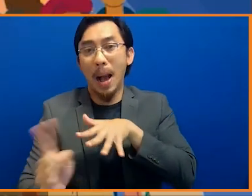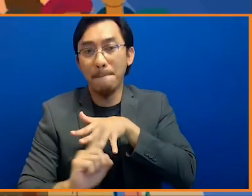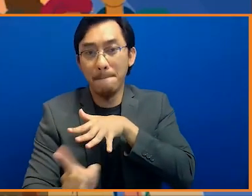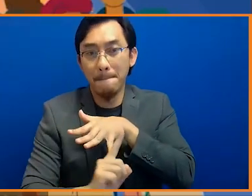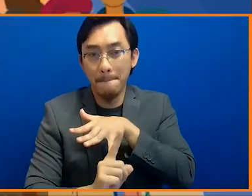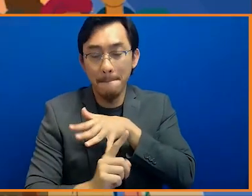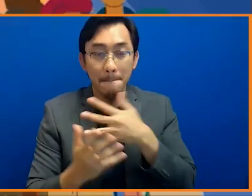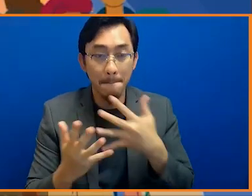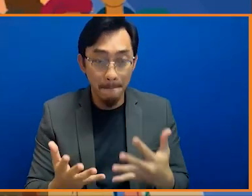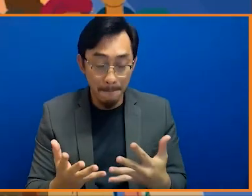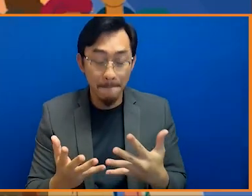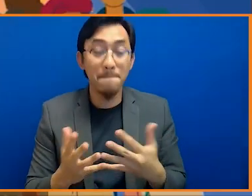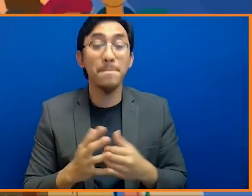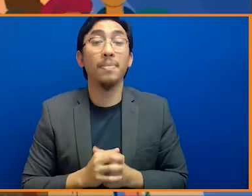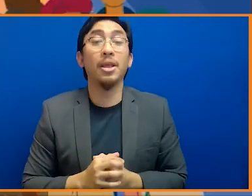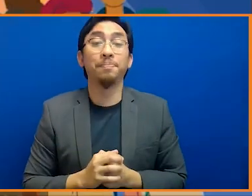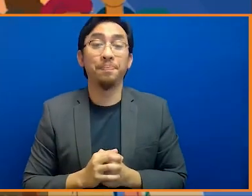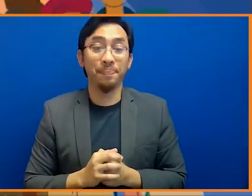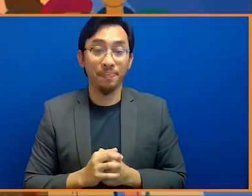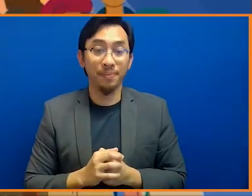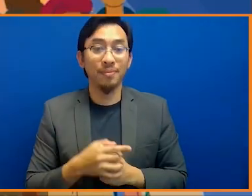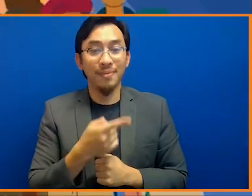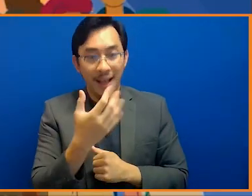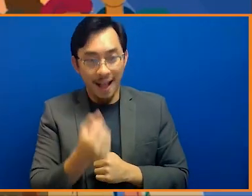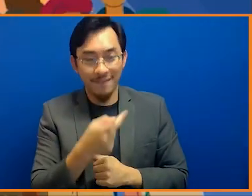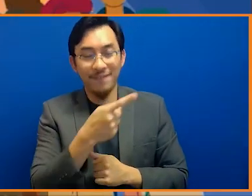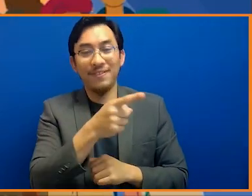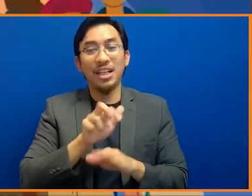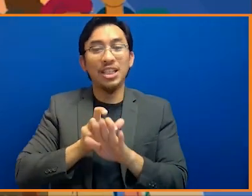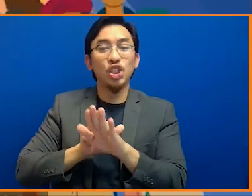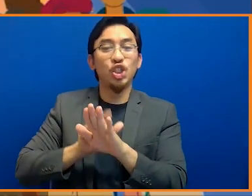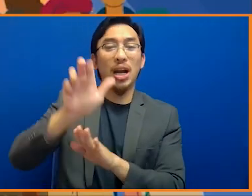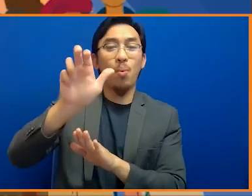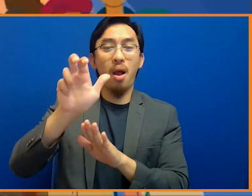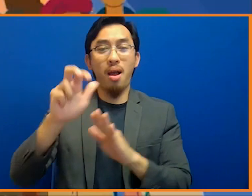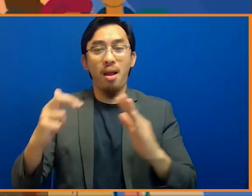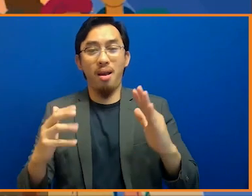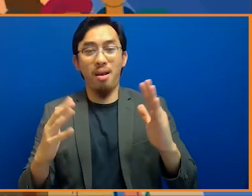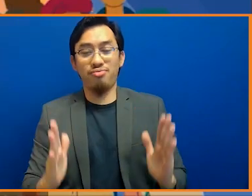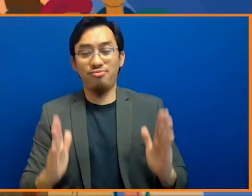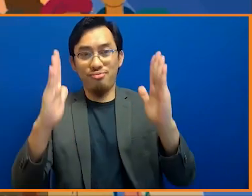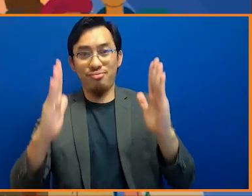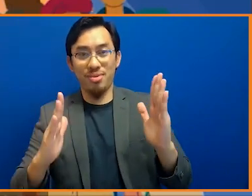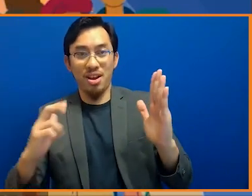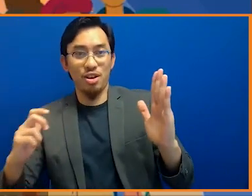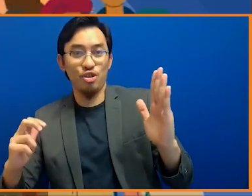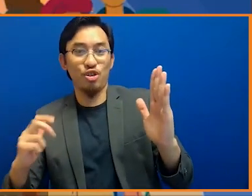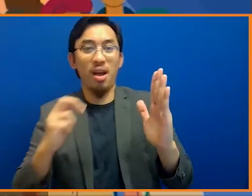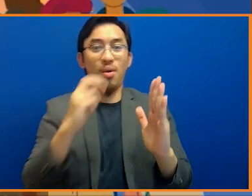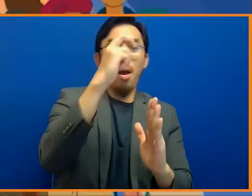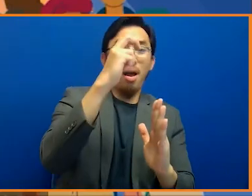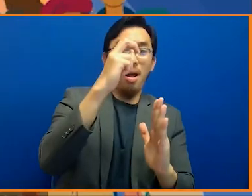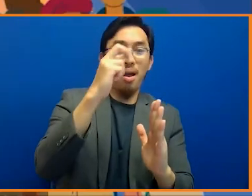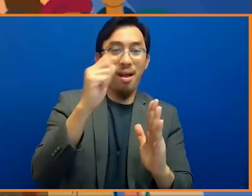escape building because there is a stairway over here. You can see this is steel